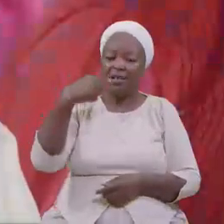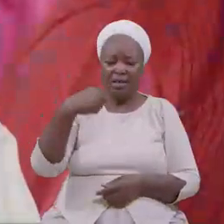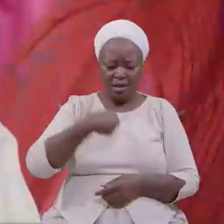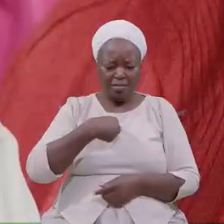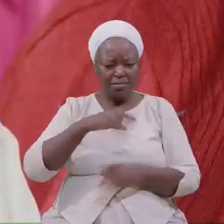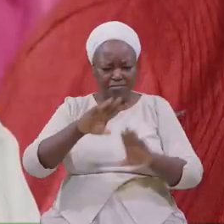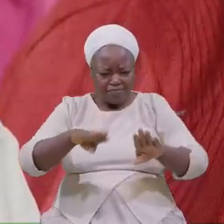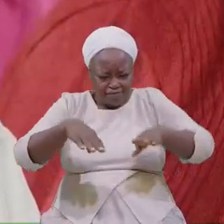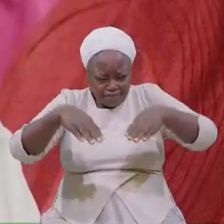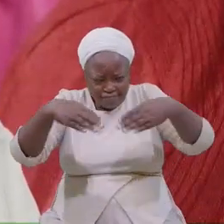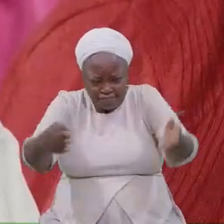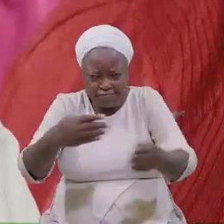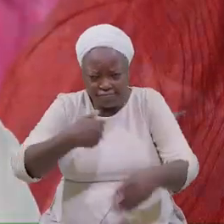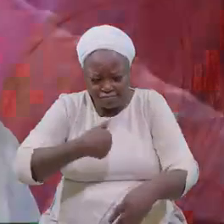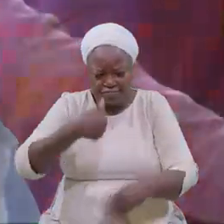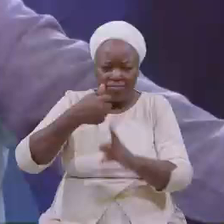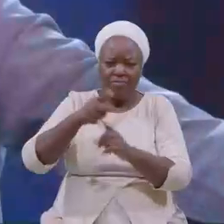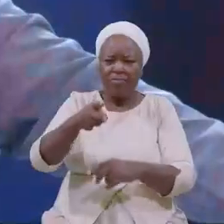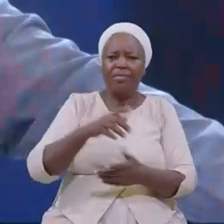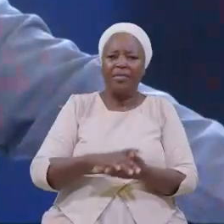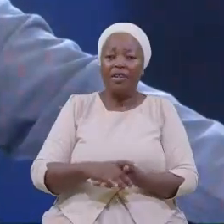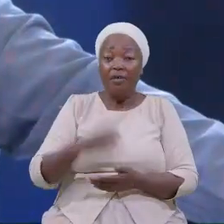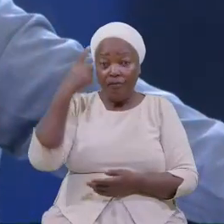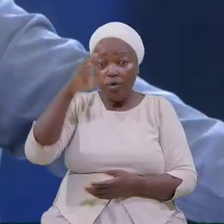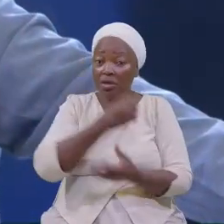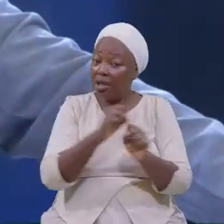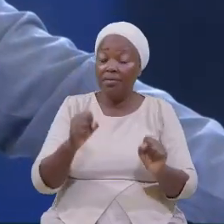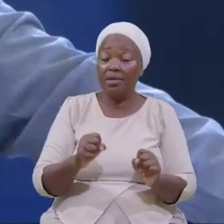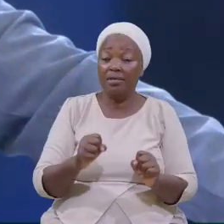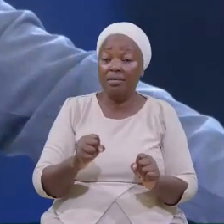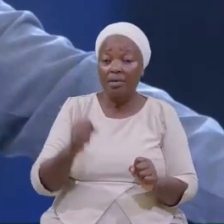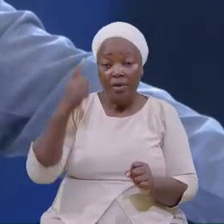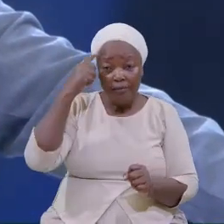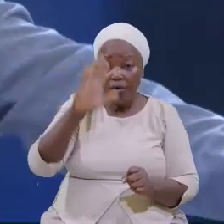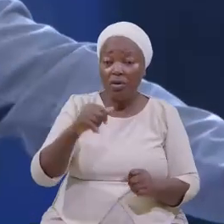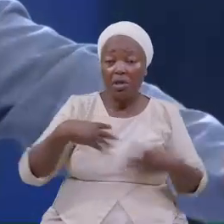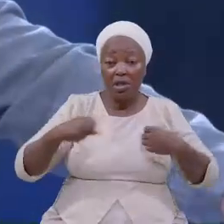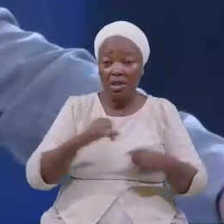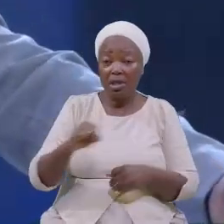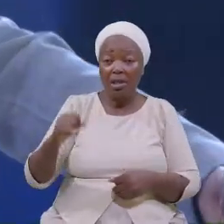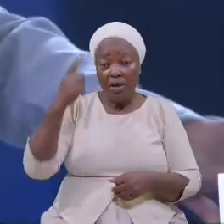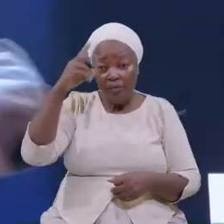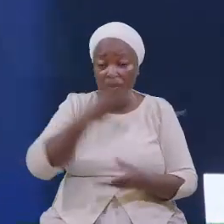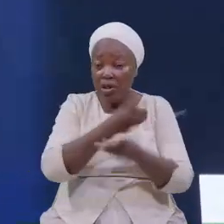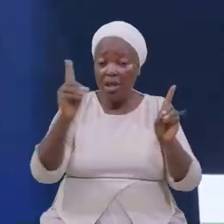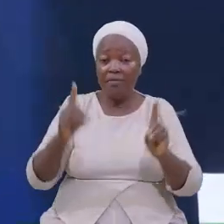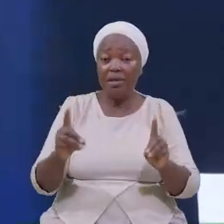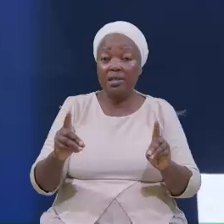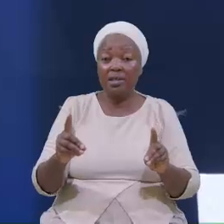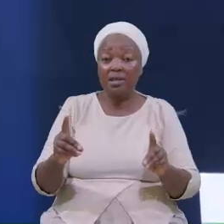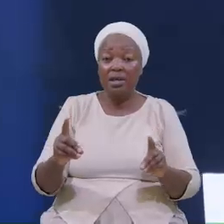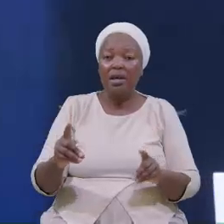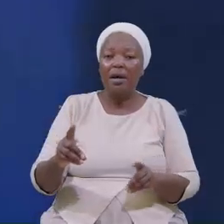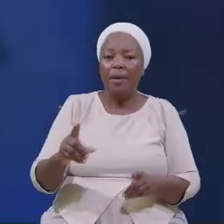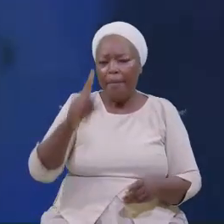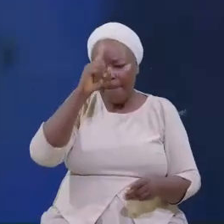for you. For your salvation. For your healing. For your deliverance. Believe